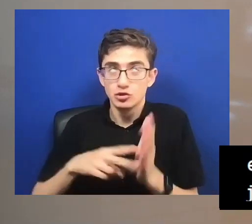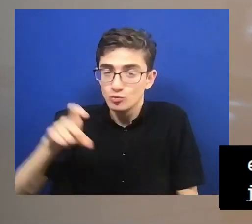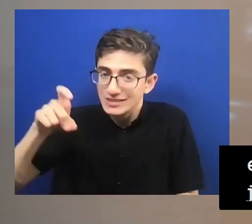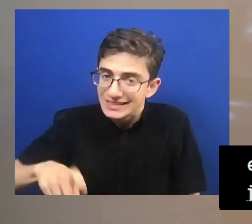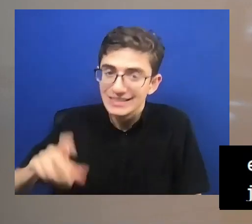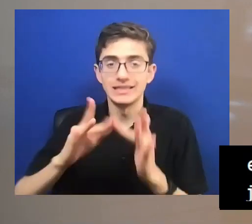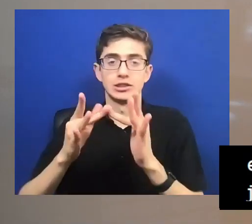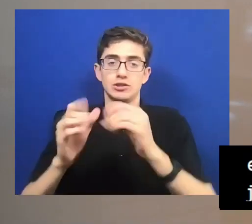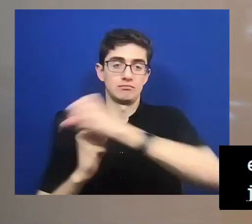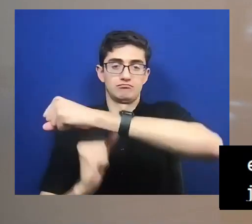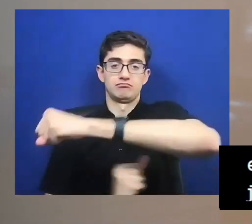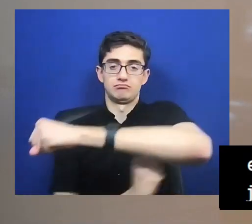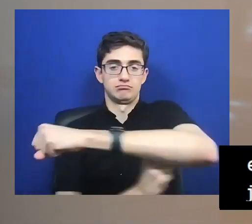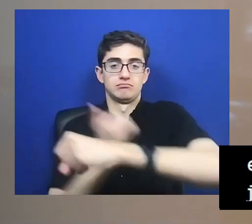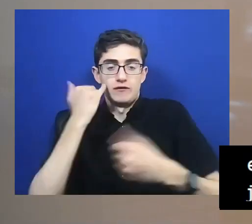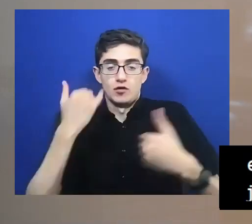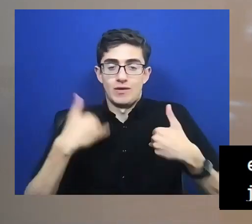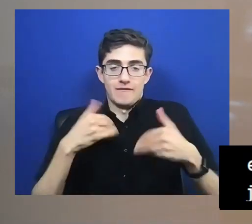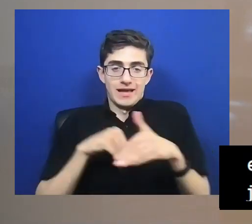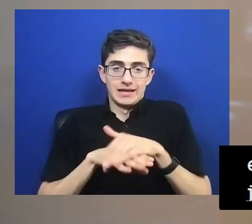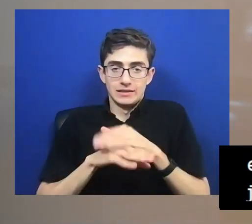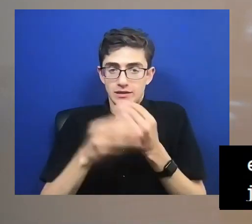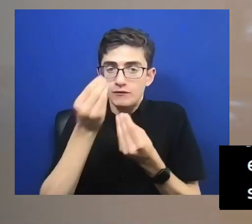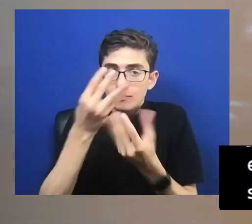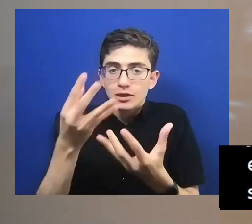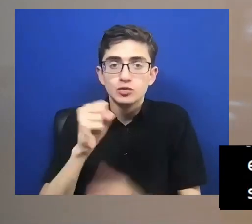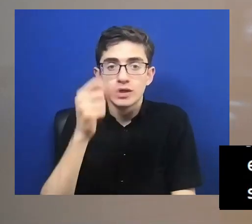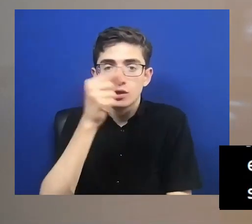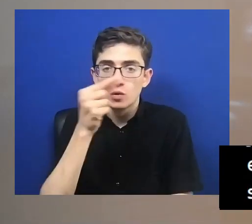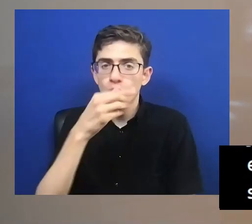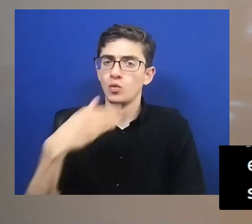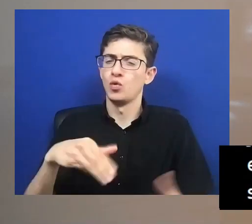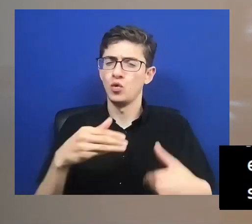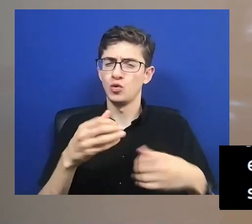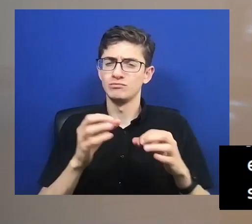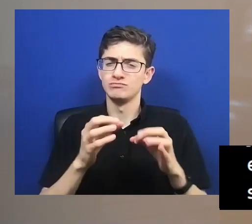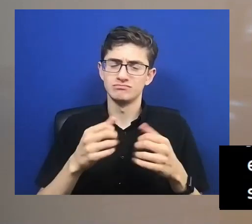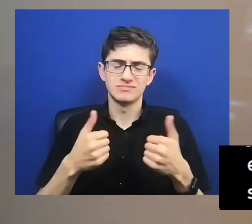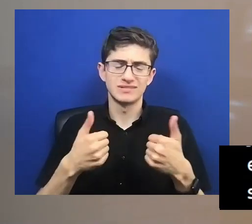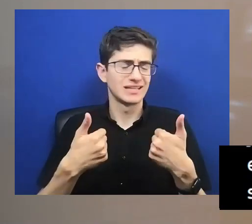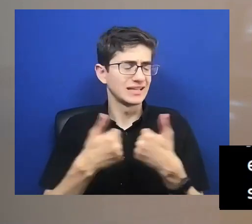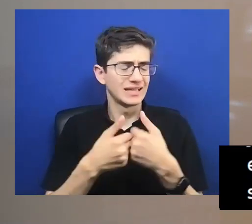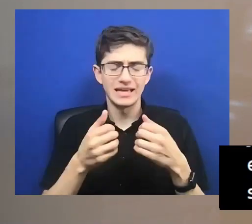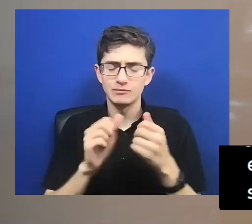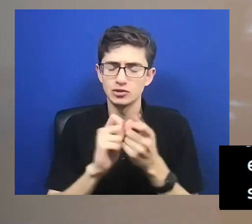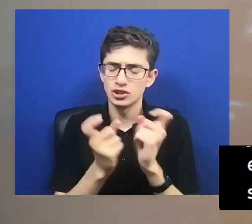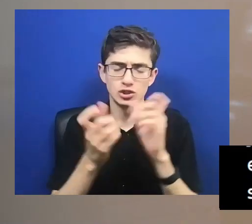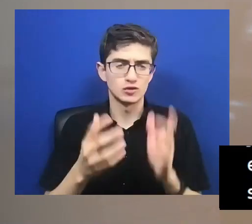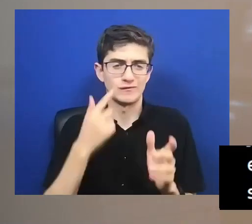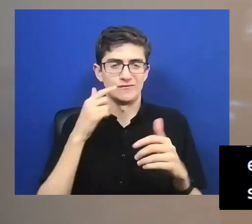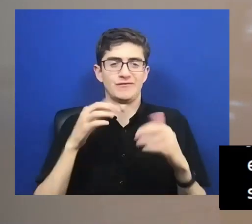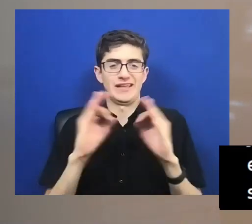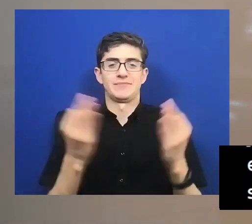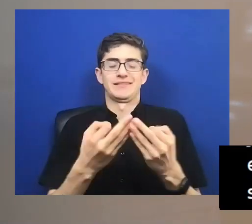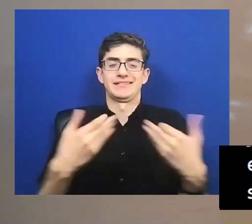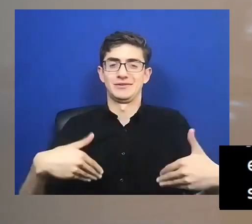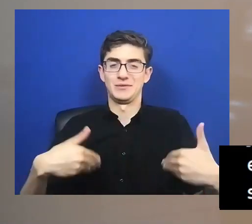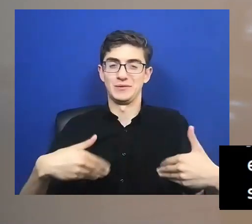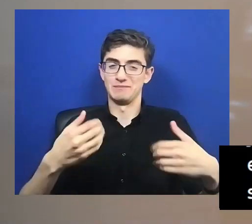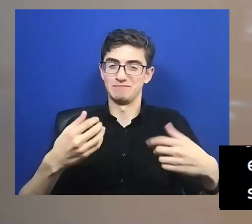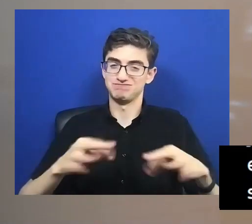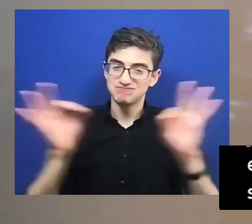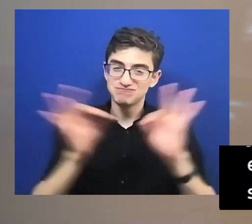game-changing for families. So I very much echo the sentiment that you heard earlier in the remarks that ensuring that we're closing the